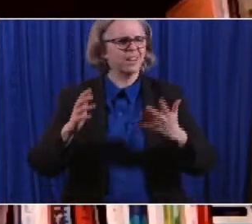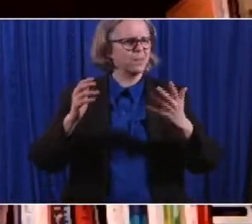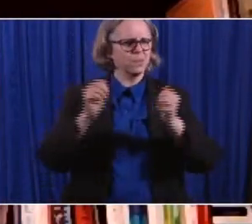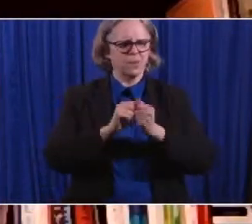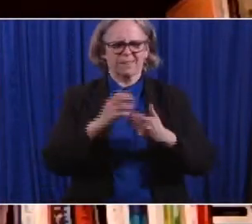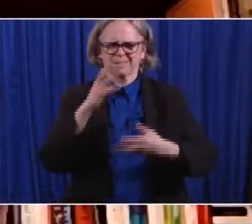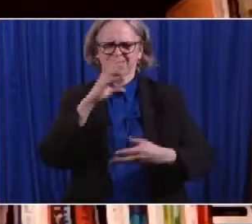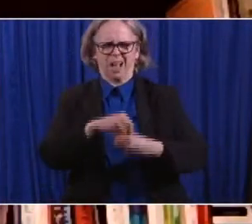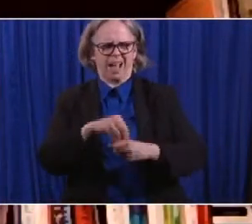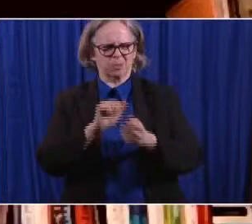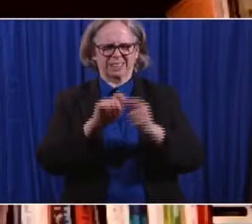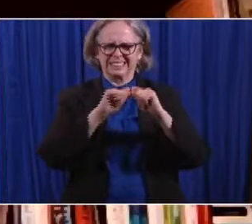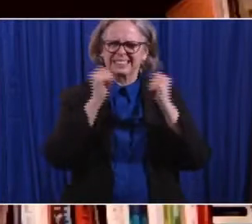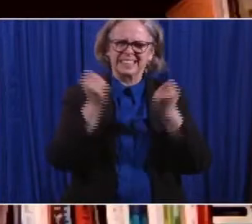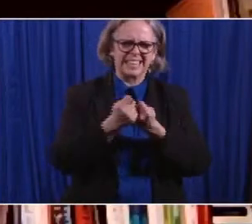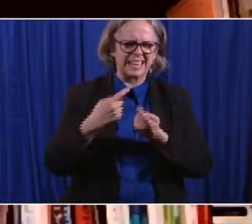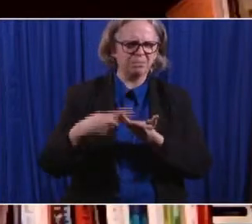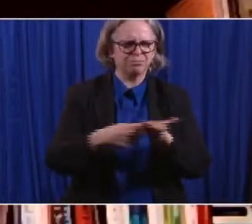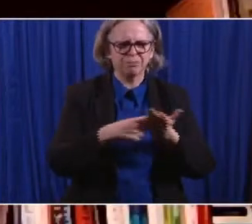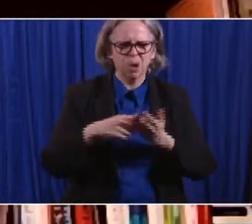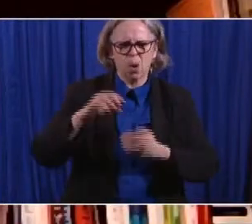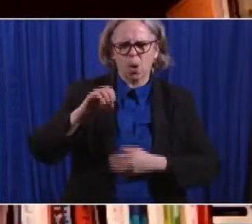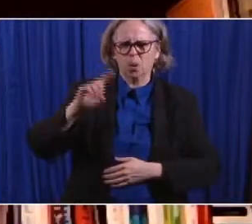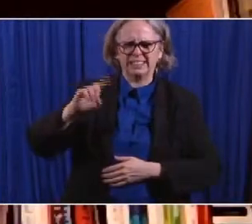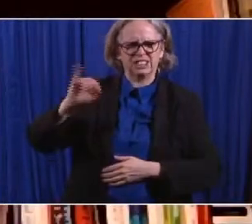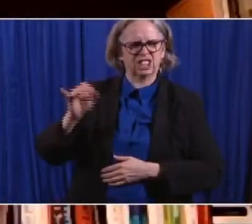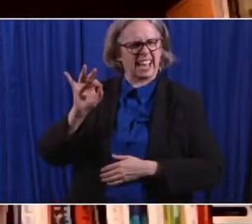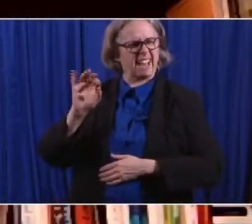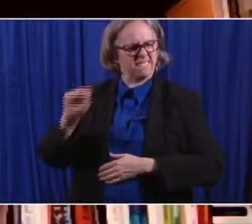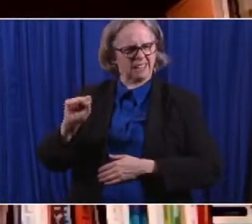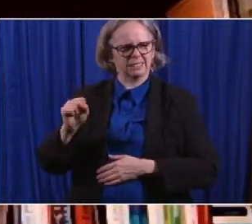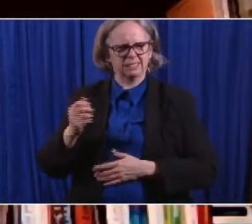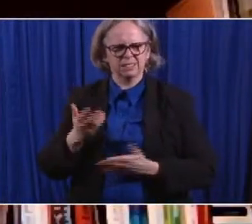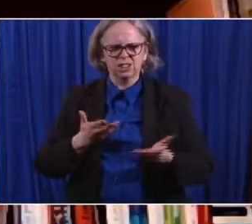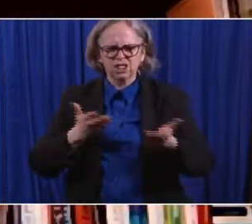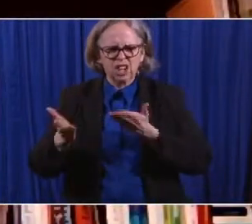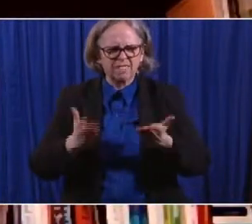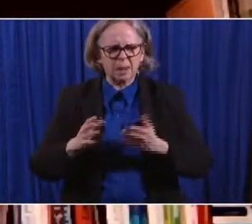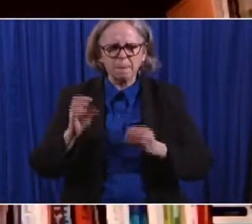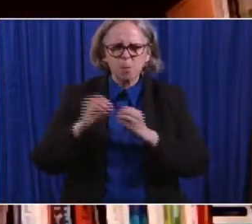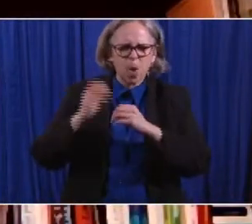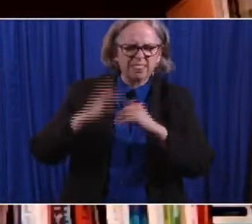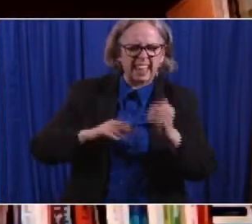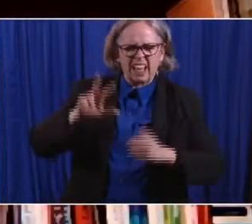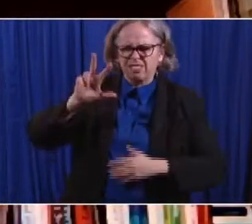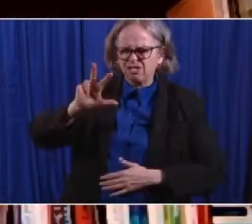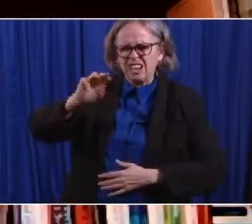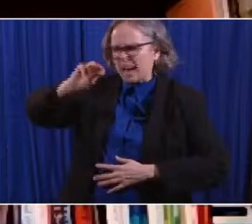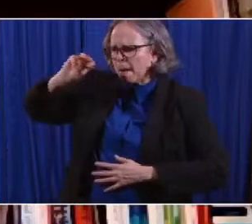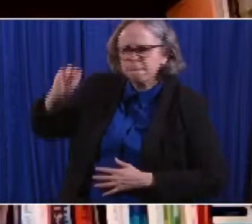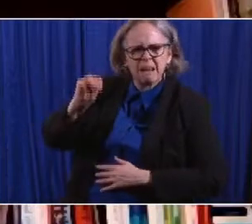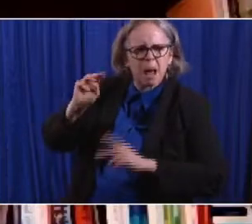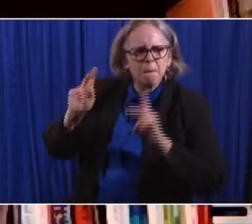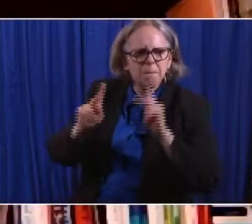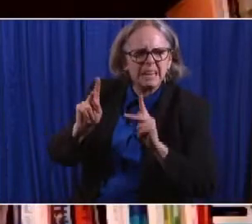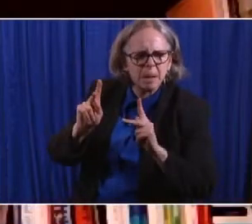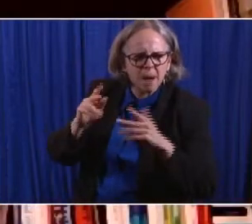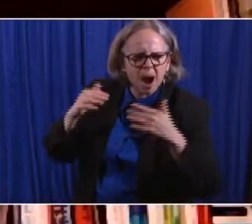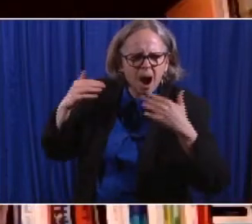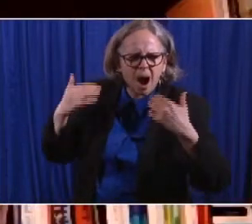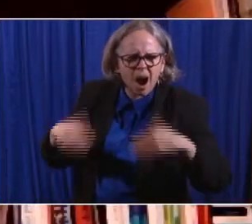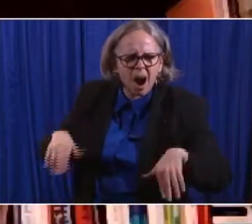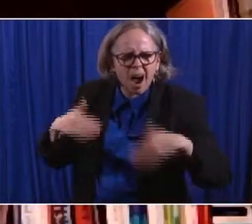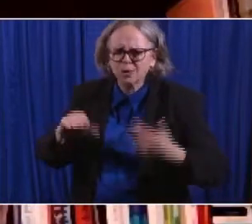are serving a record-breaking 3 million Ohioans right now, and I'm so proud of their work. I'm also thankful